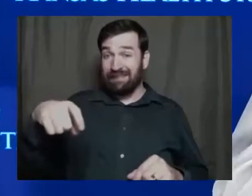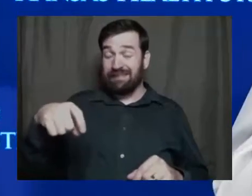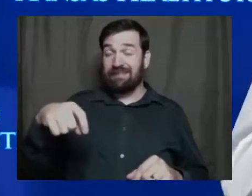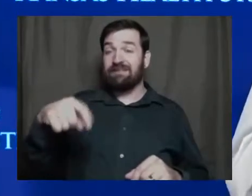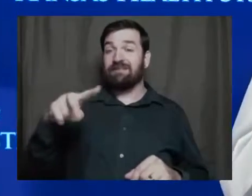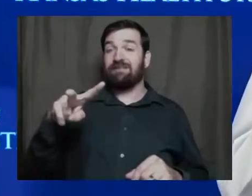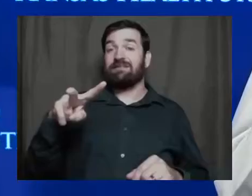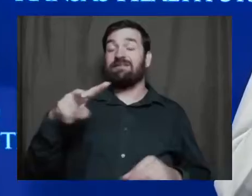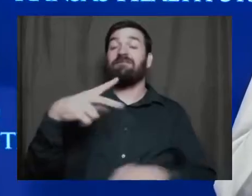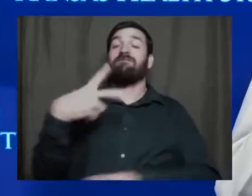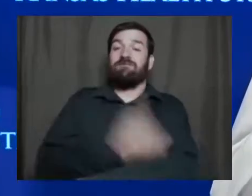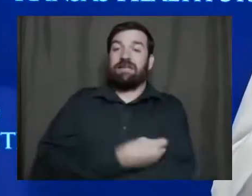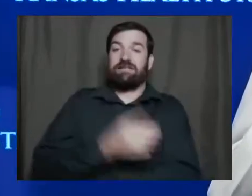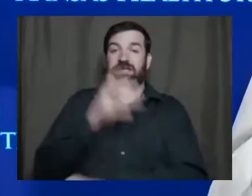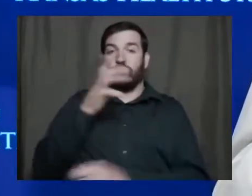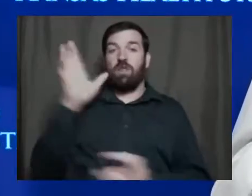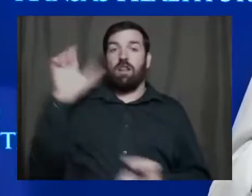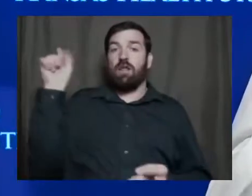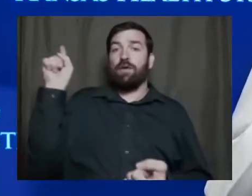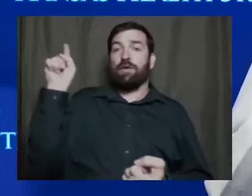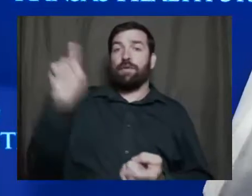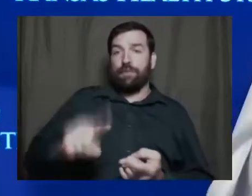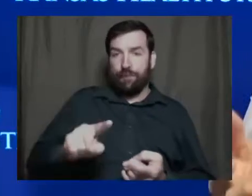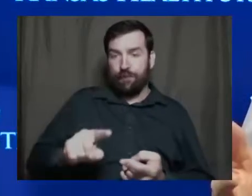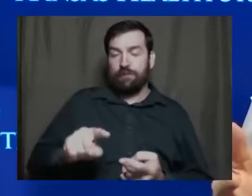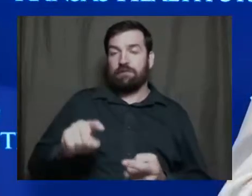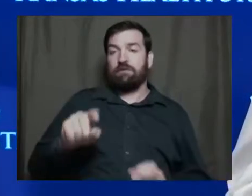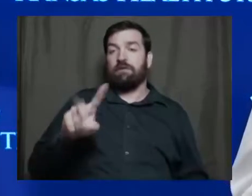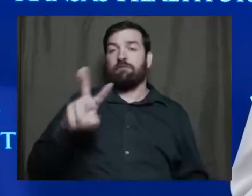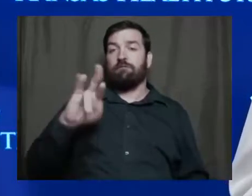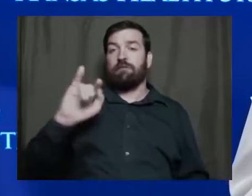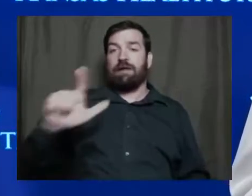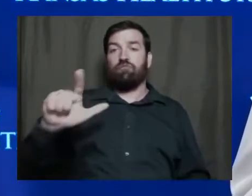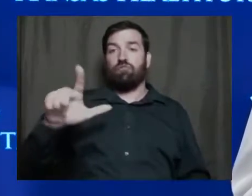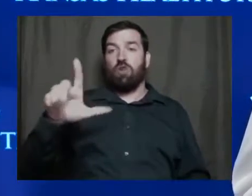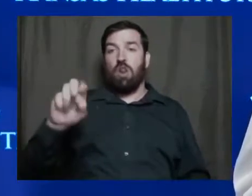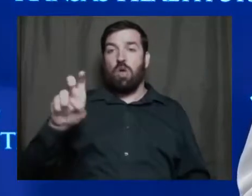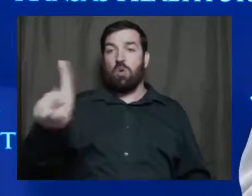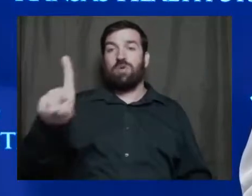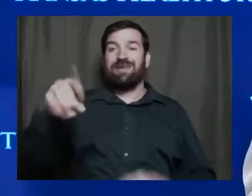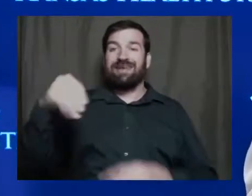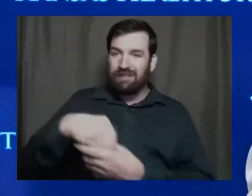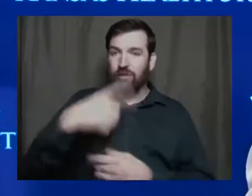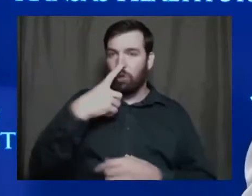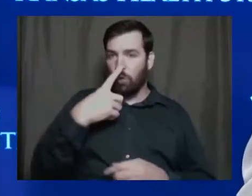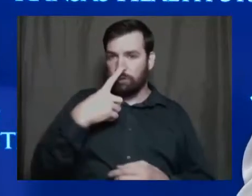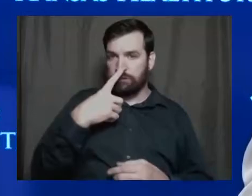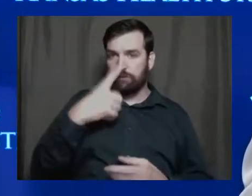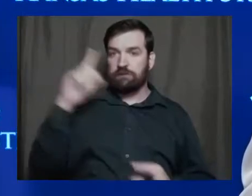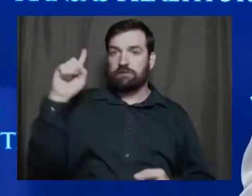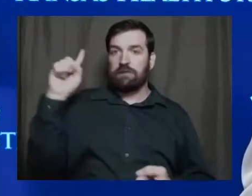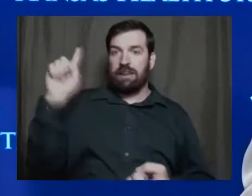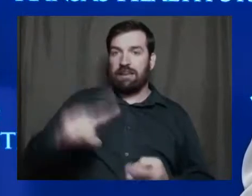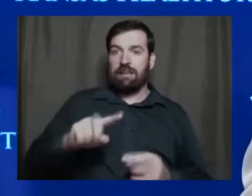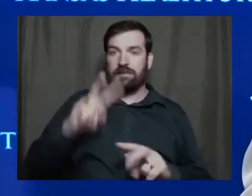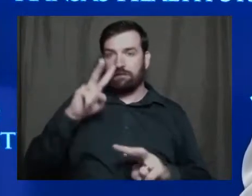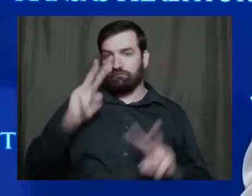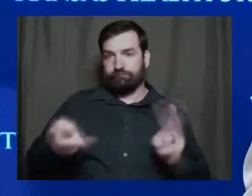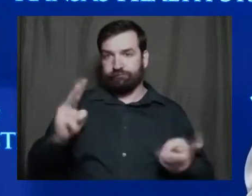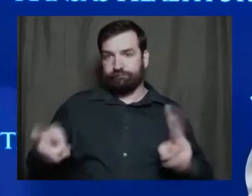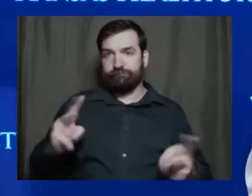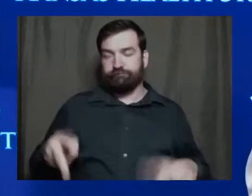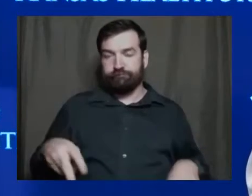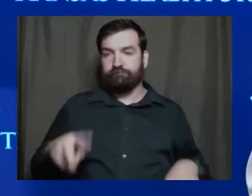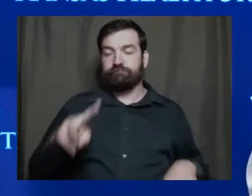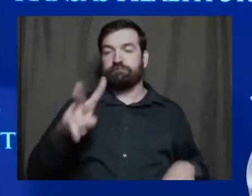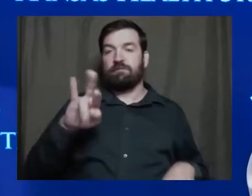the viral load in your sinuses and in your nose so that you don't shed and spread as much. But there's also emerging evidence that